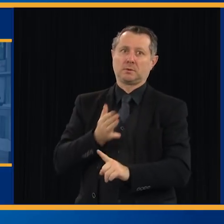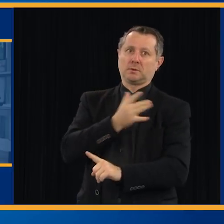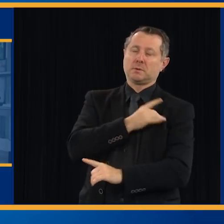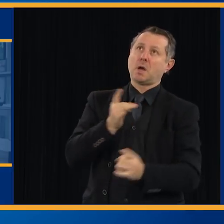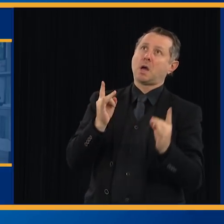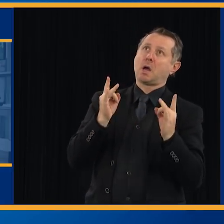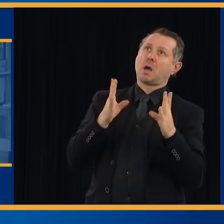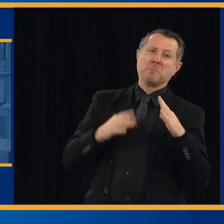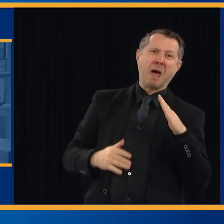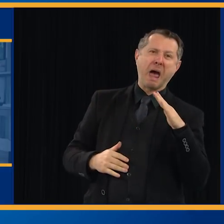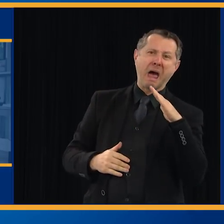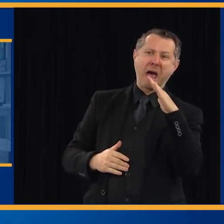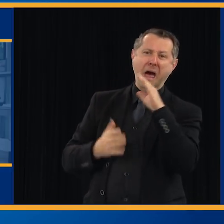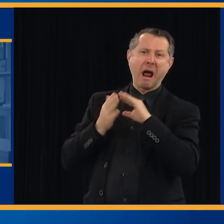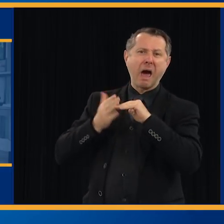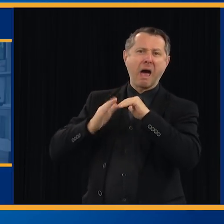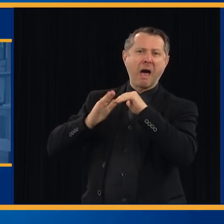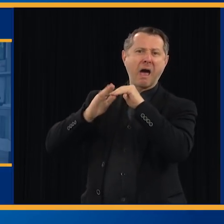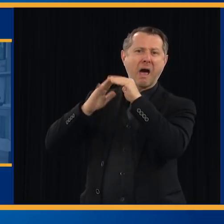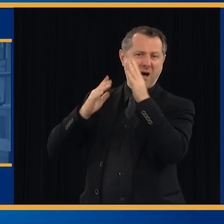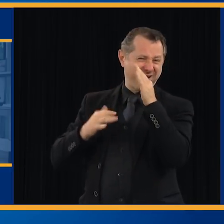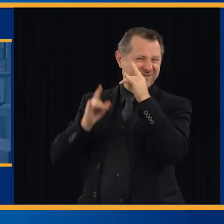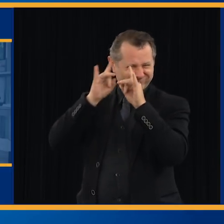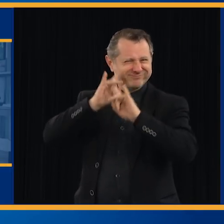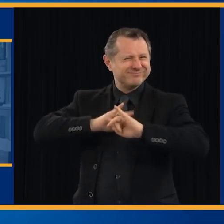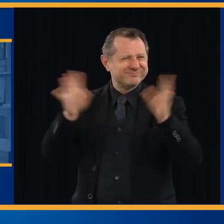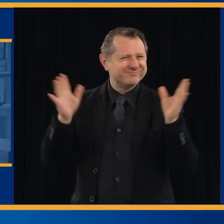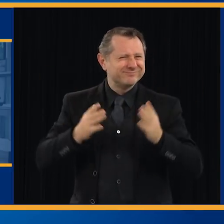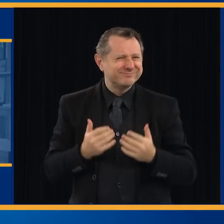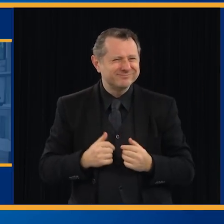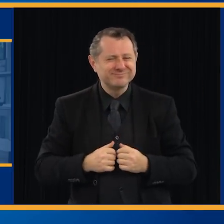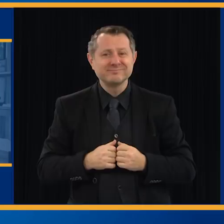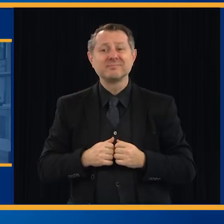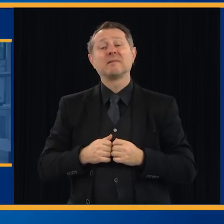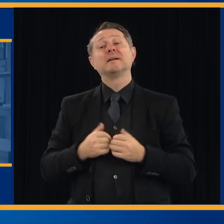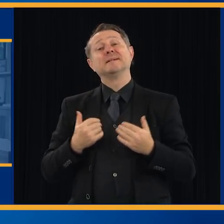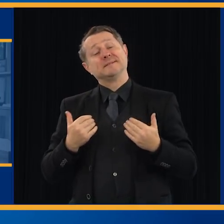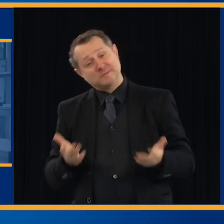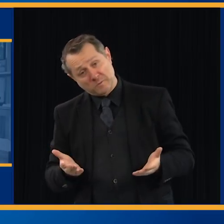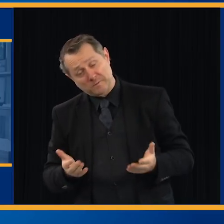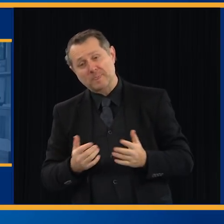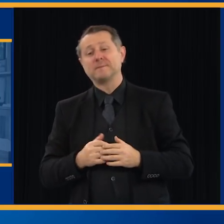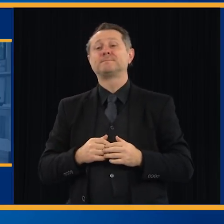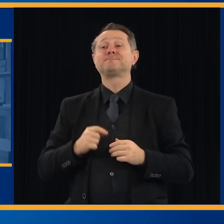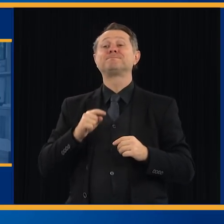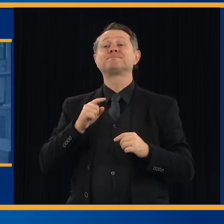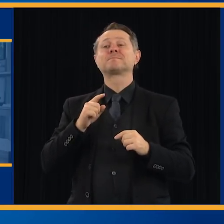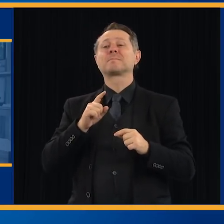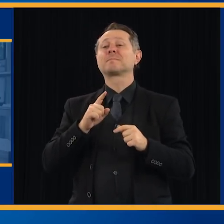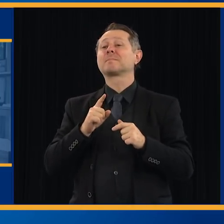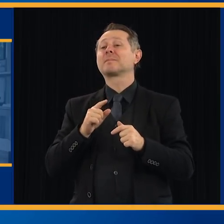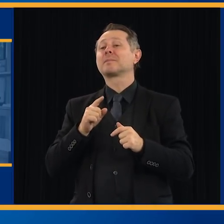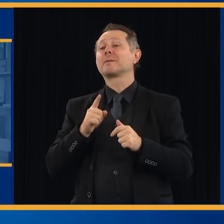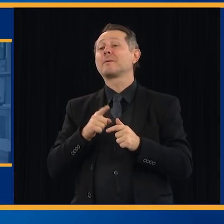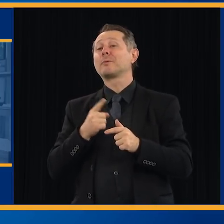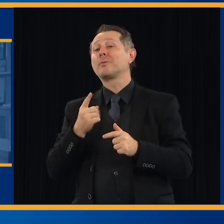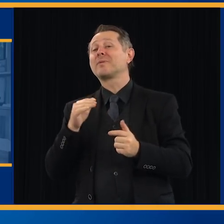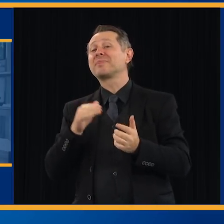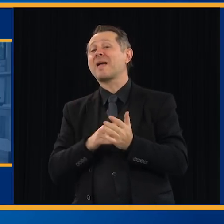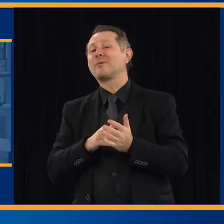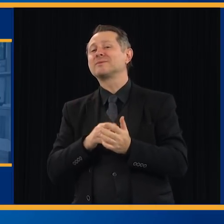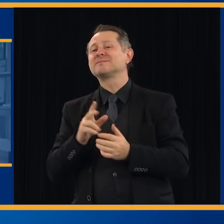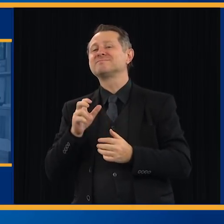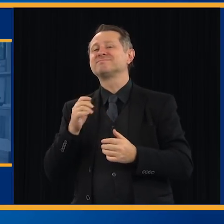that we were living with, which is that constant increase. And remember, you still have 1,300 people who walked into the